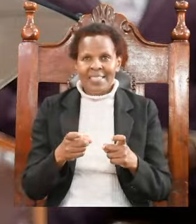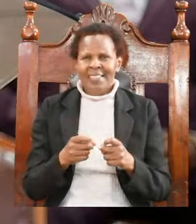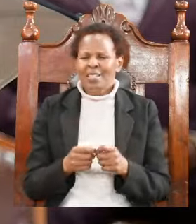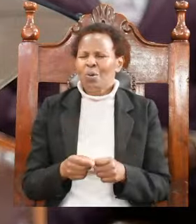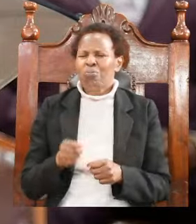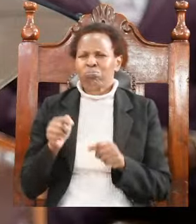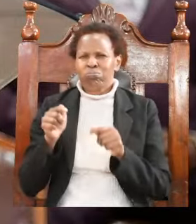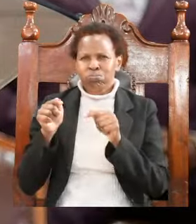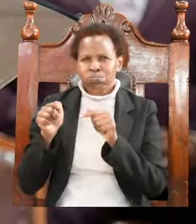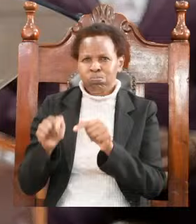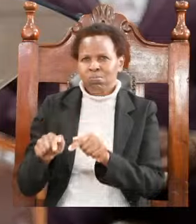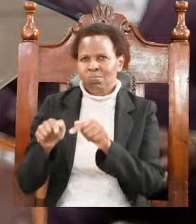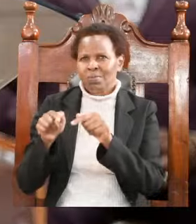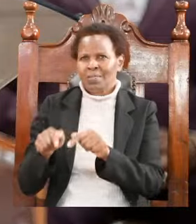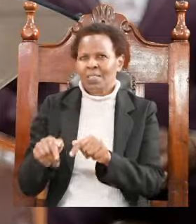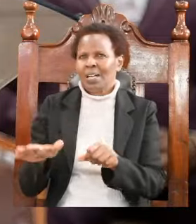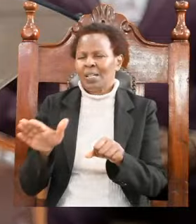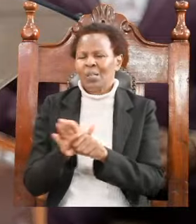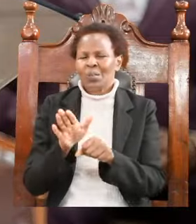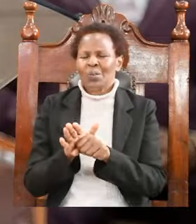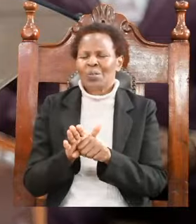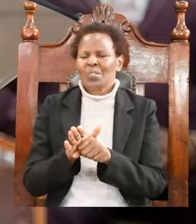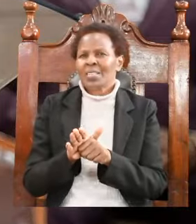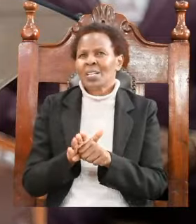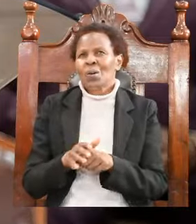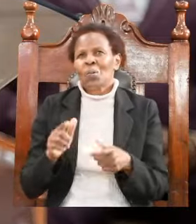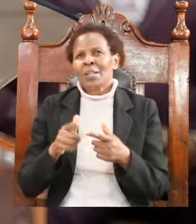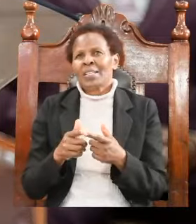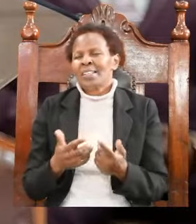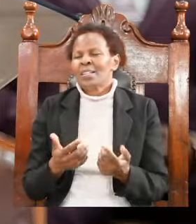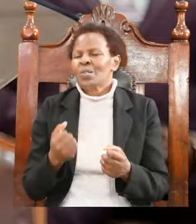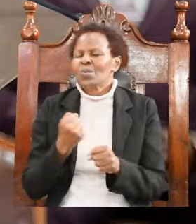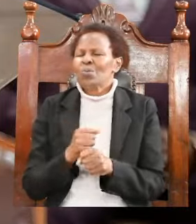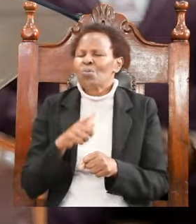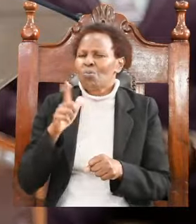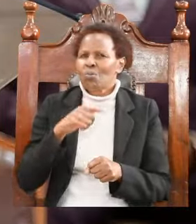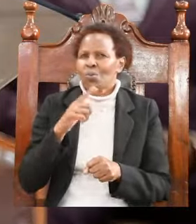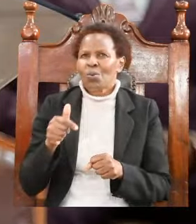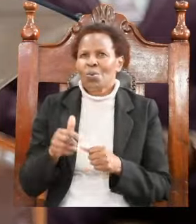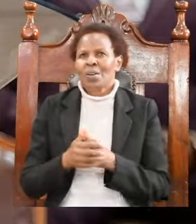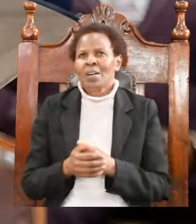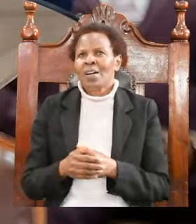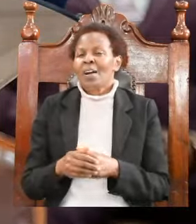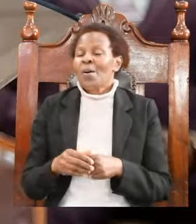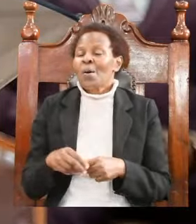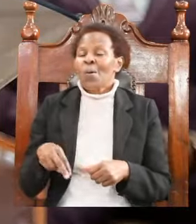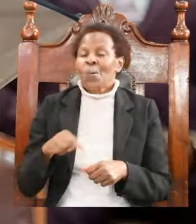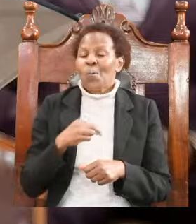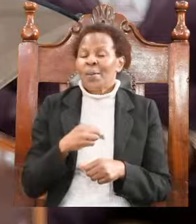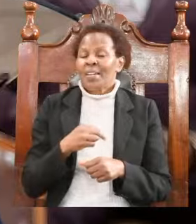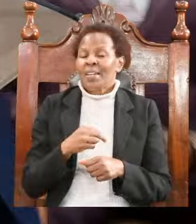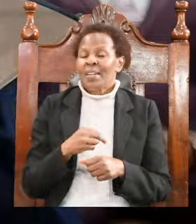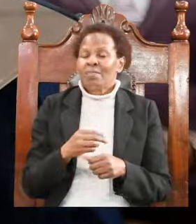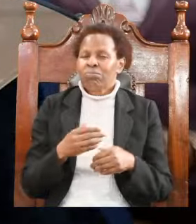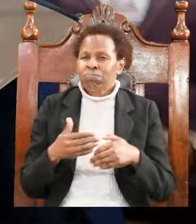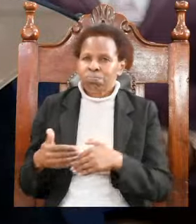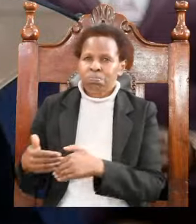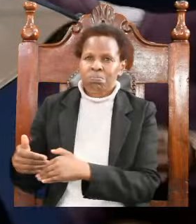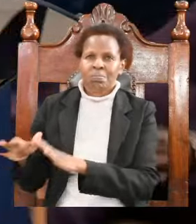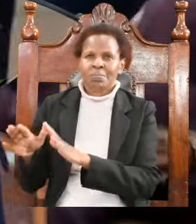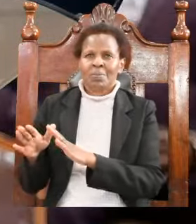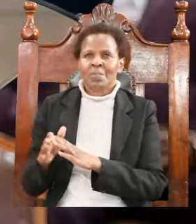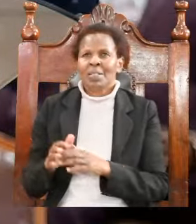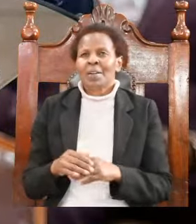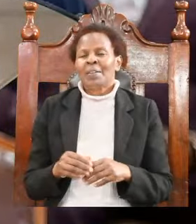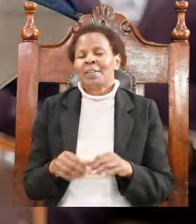condemned. They are easily told off. When someone has done something wrong, we push them away instead